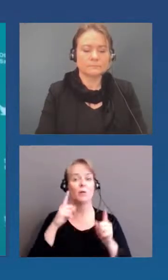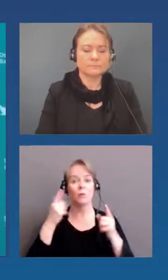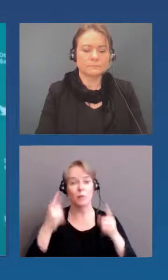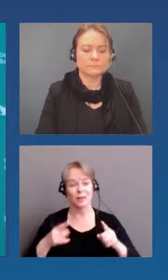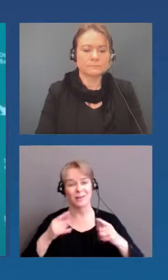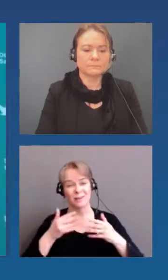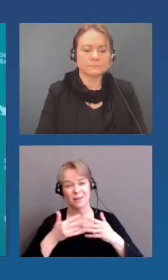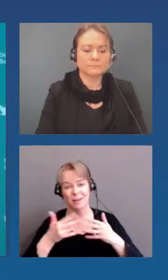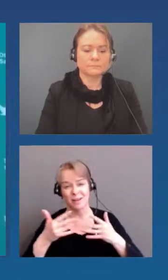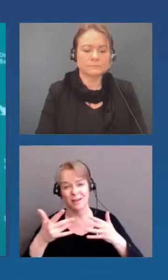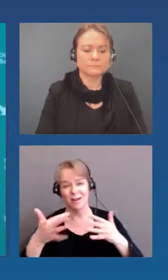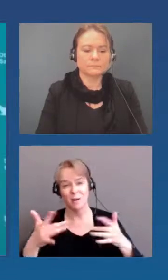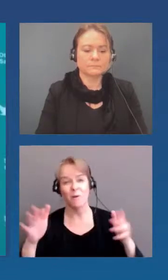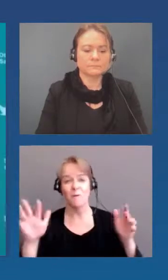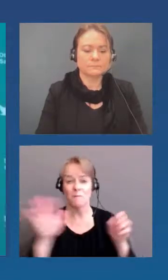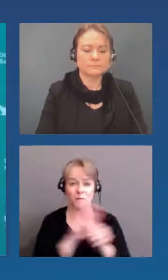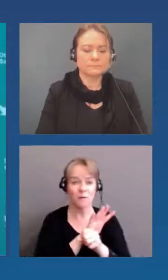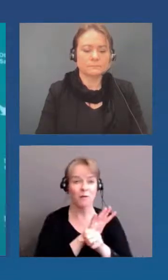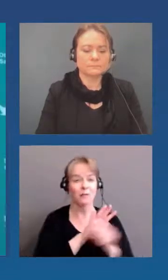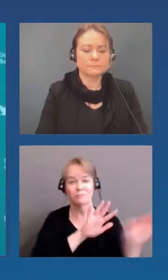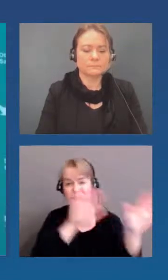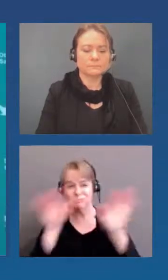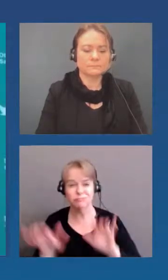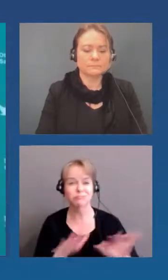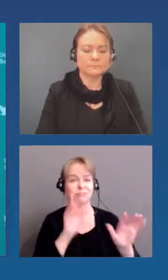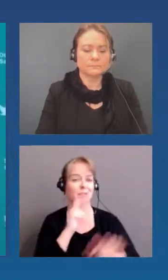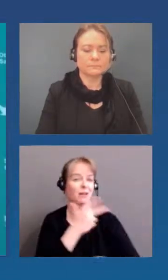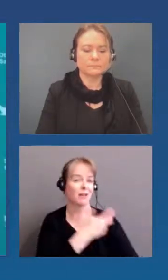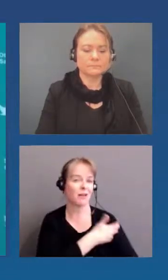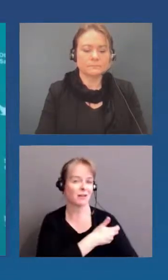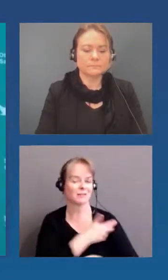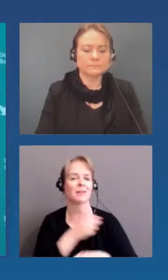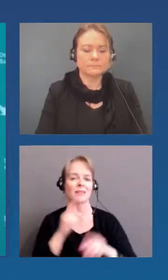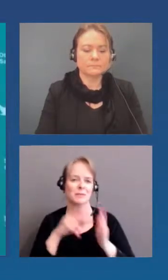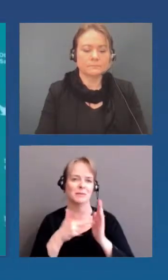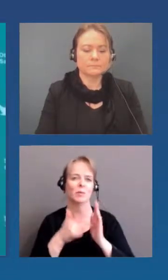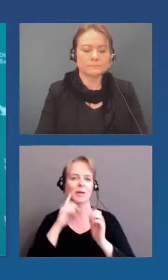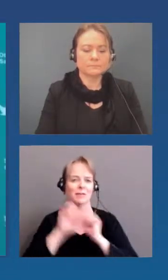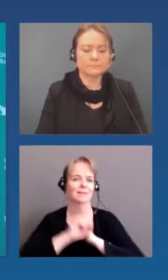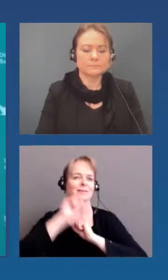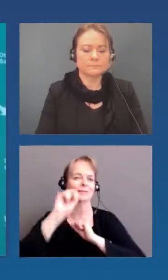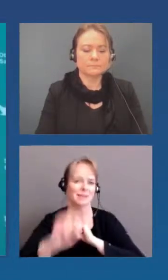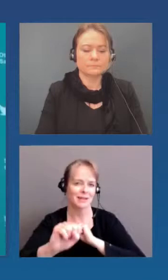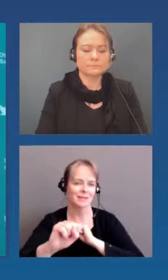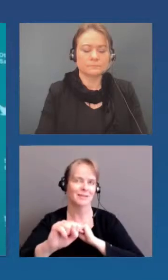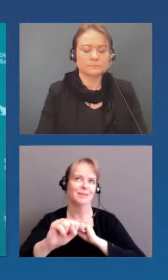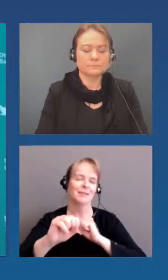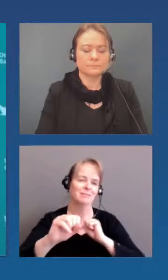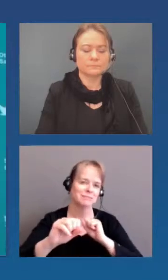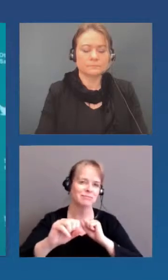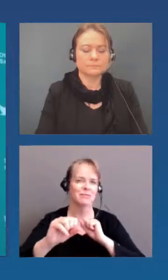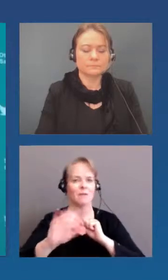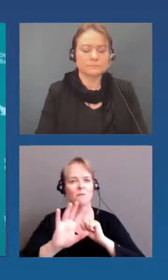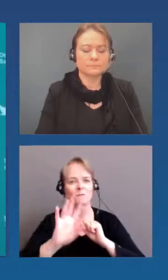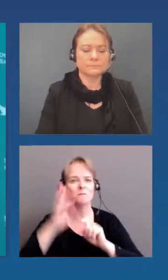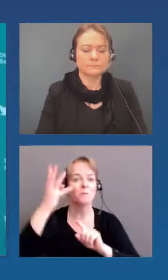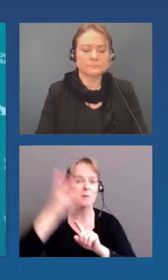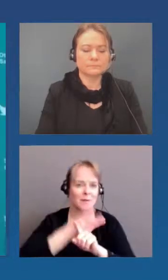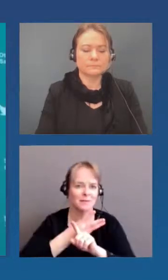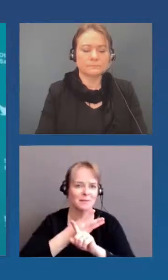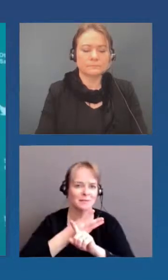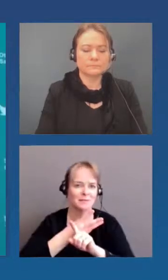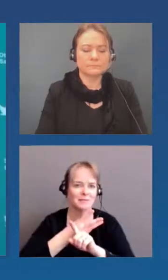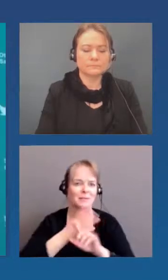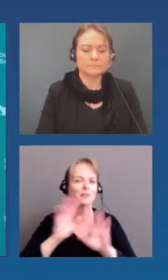will be extended, by about 4 months. So it is early days to be thinking